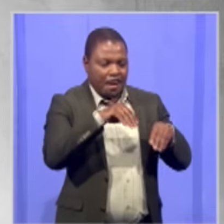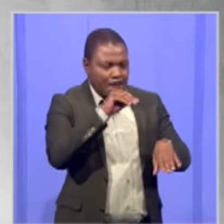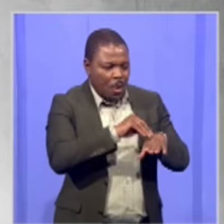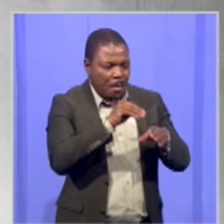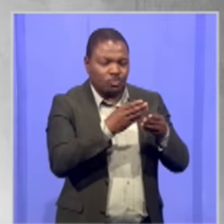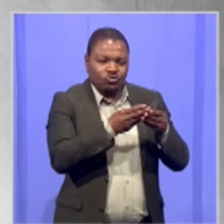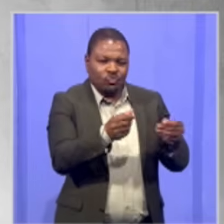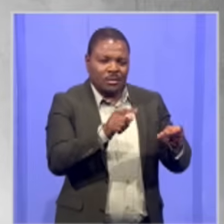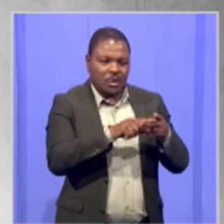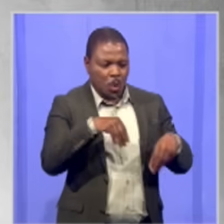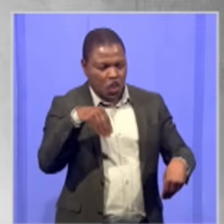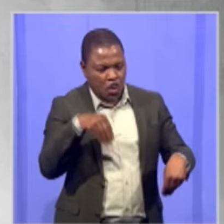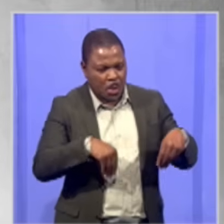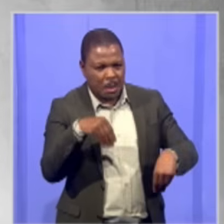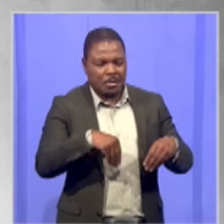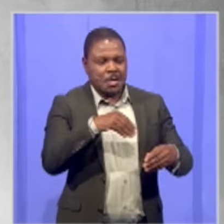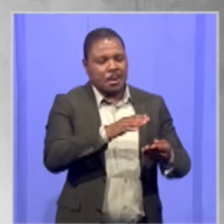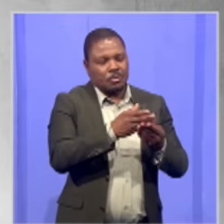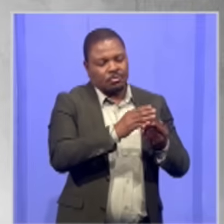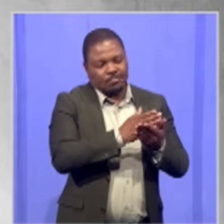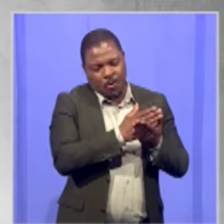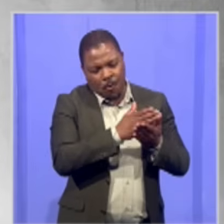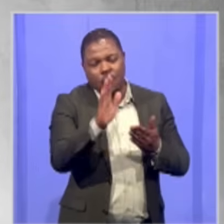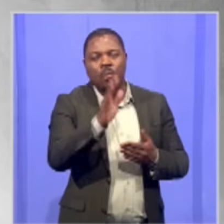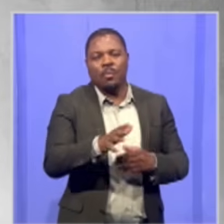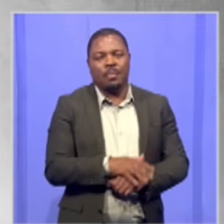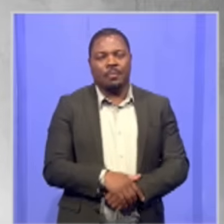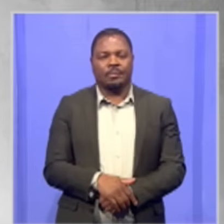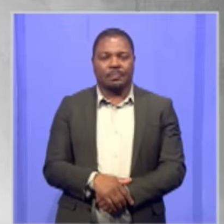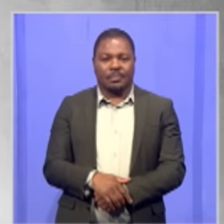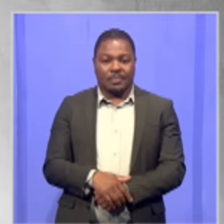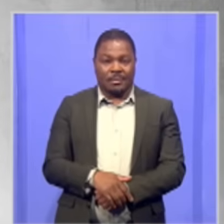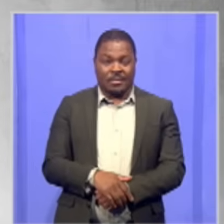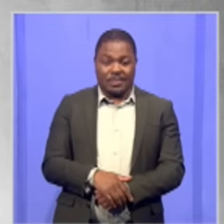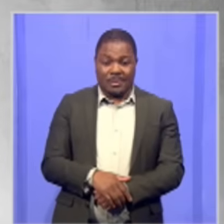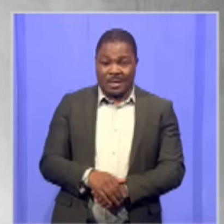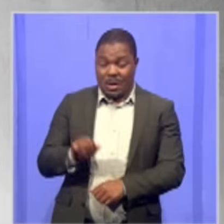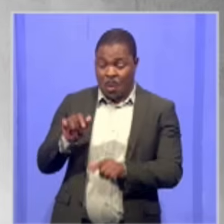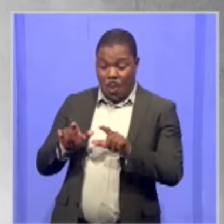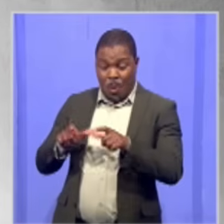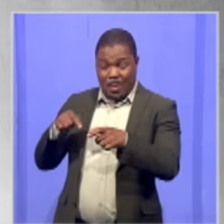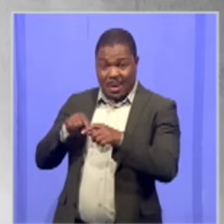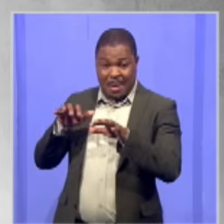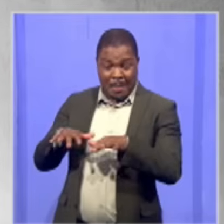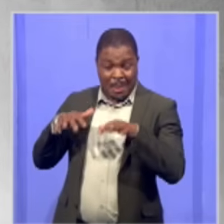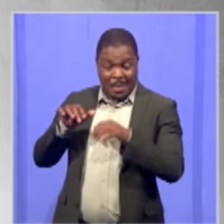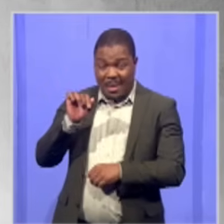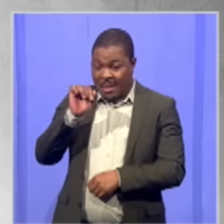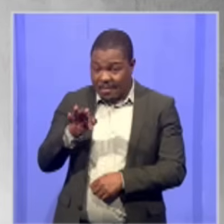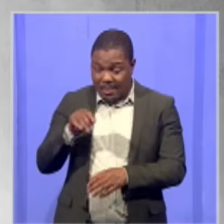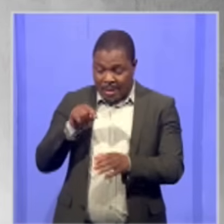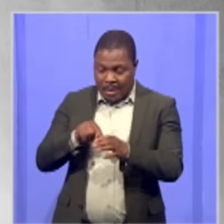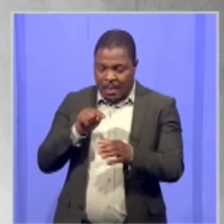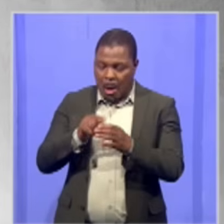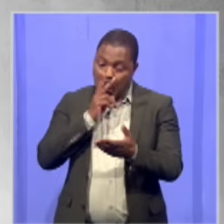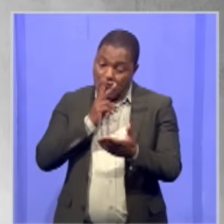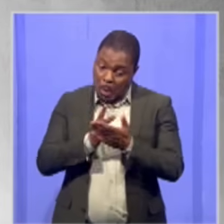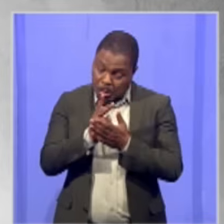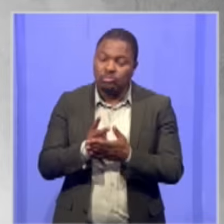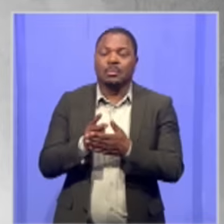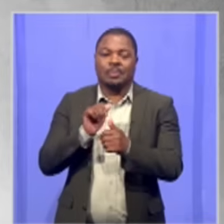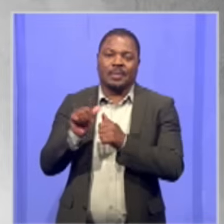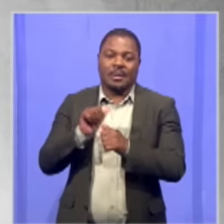bona bonwenwe mo nageng ya rona ya South Africa. As long as committee ena e ka bua maruri